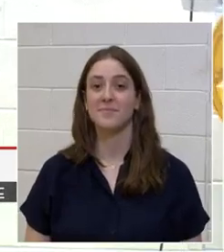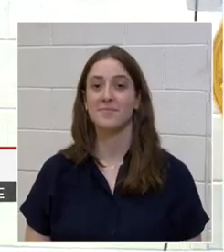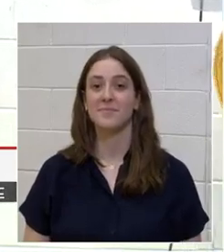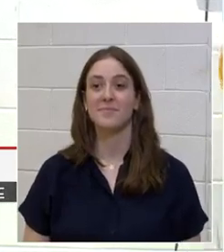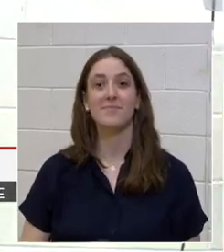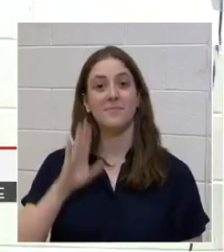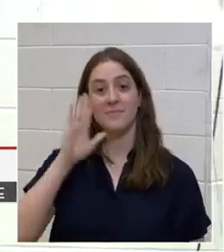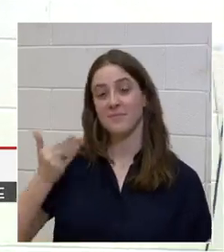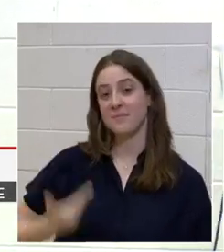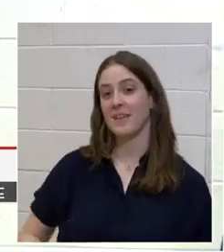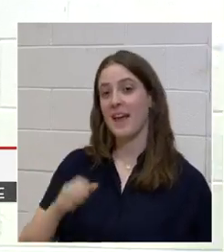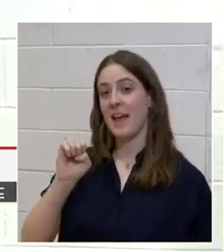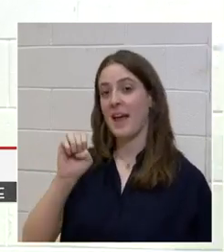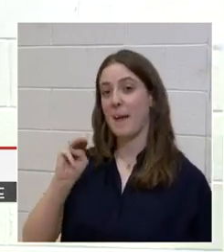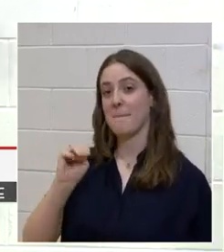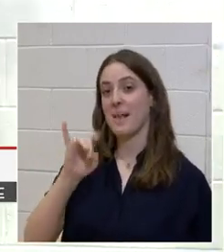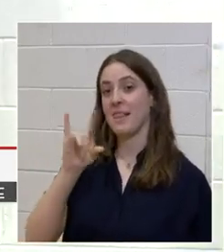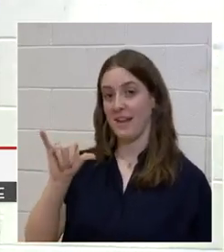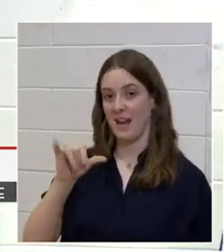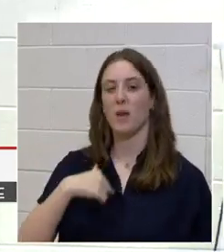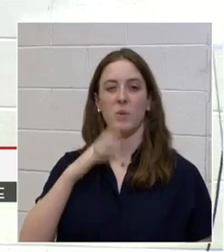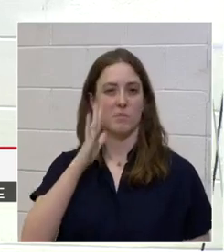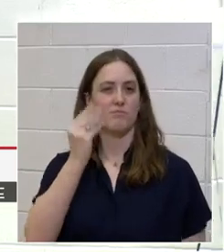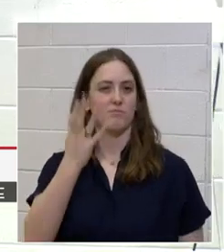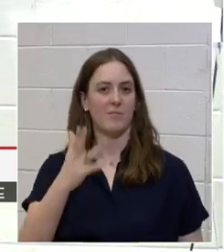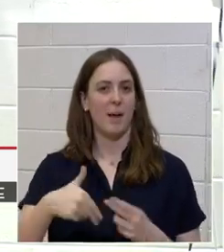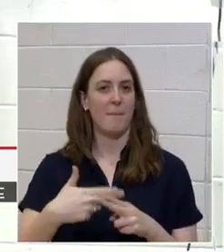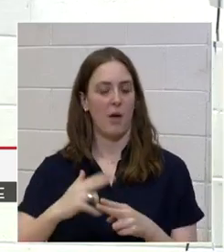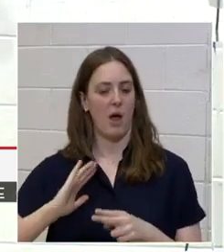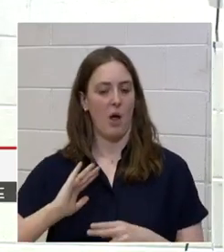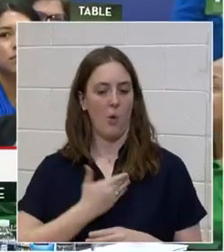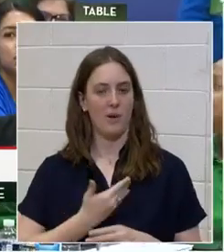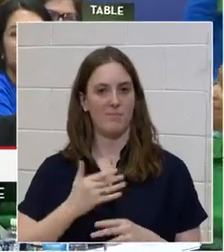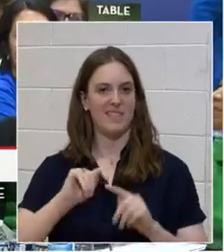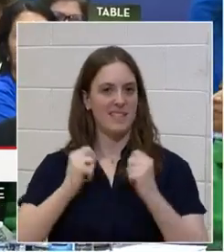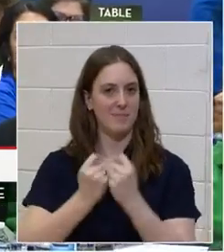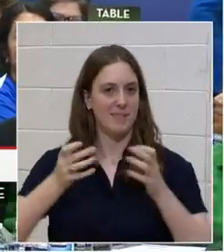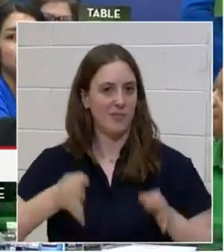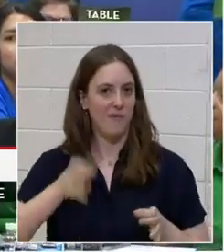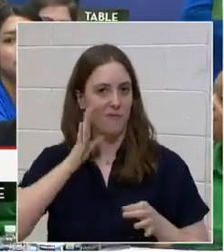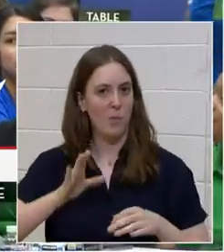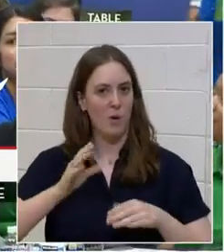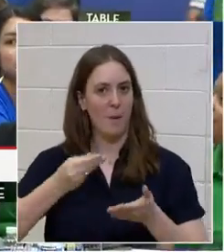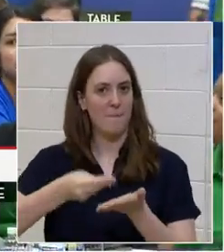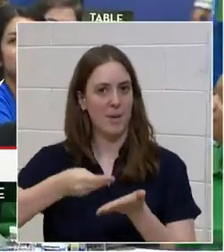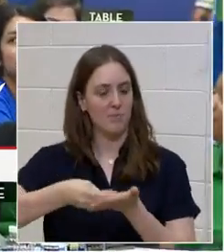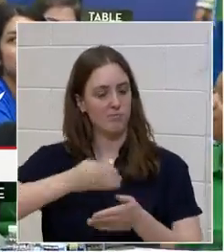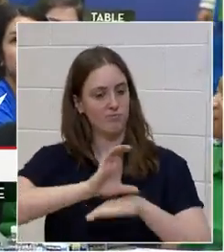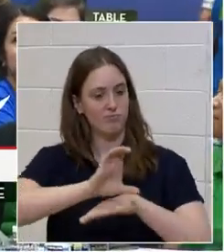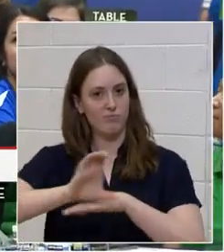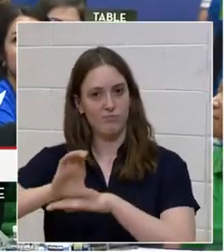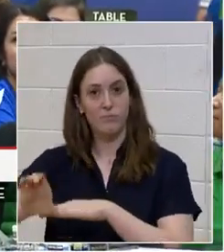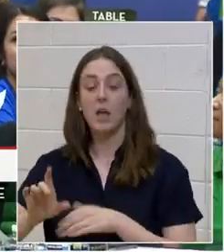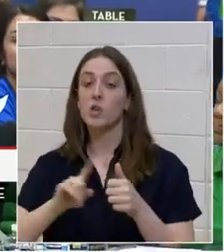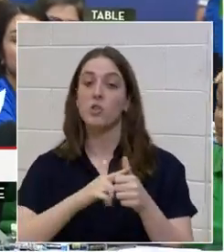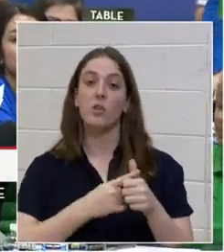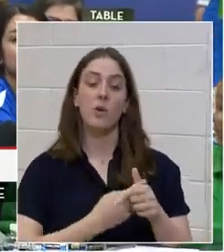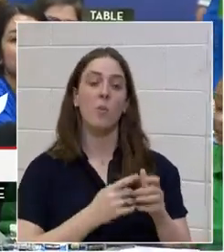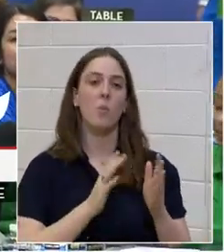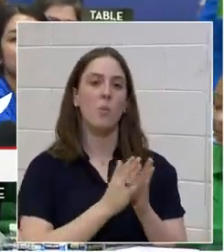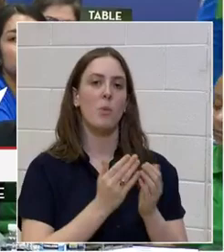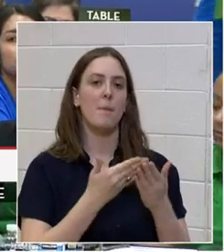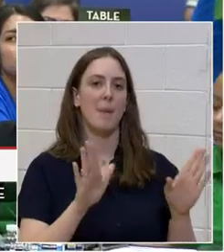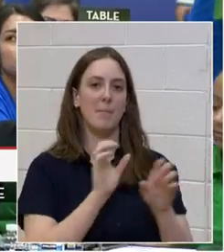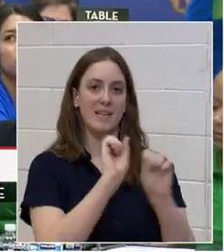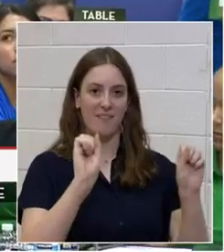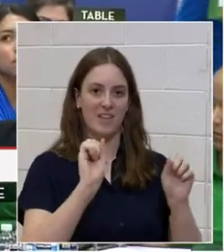Hi, my name is Emily, and I will tell you a little bit about how our team wanted to allocate the budget. So starting with public safety, we wanted to bring that